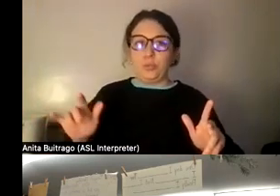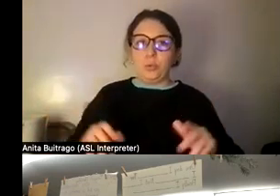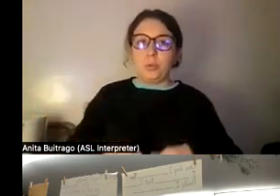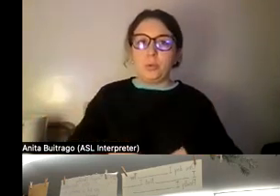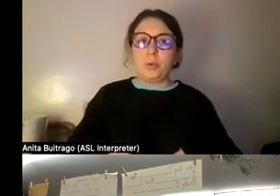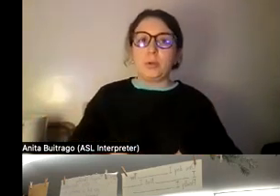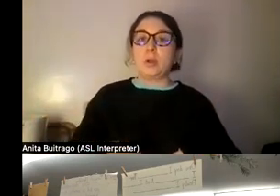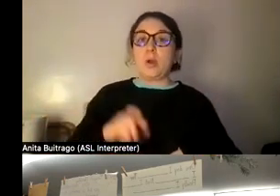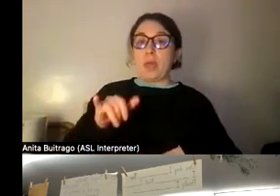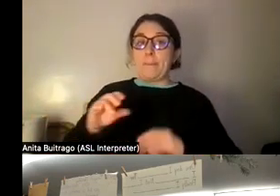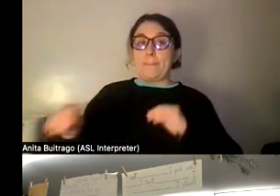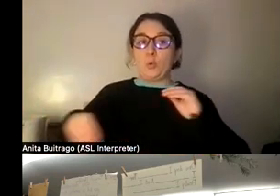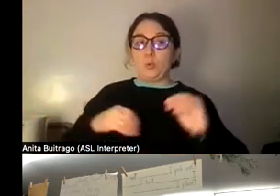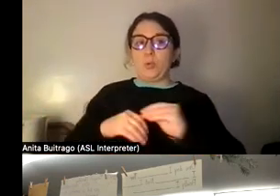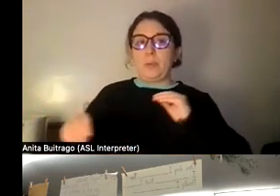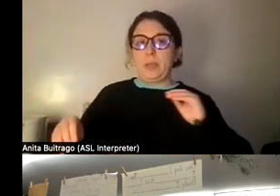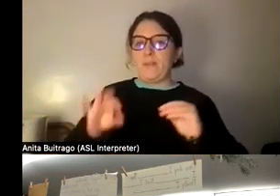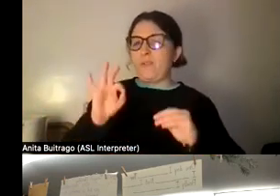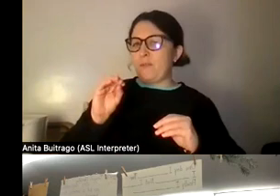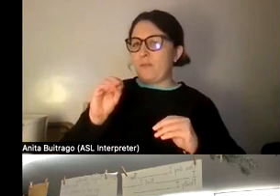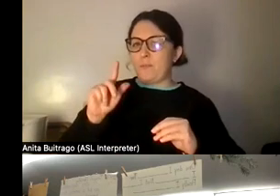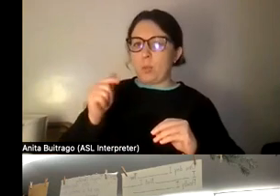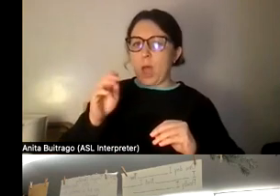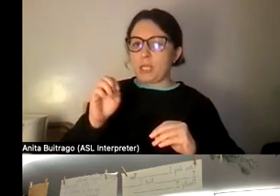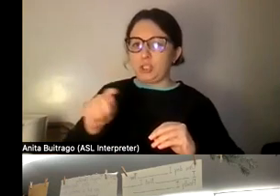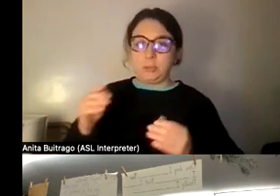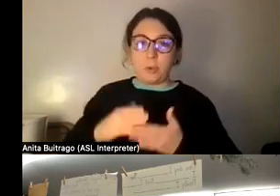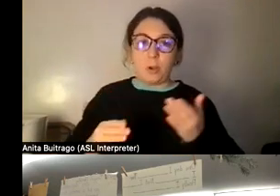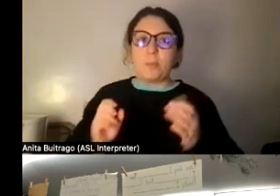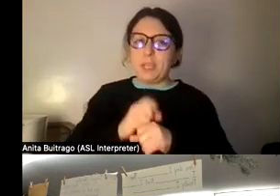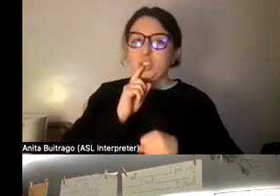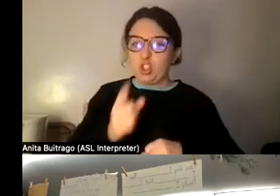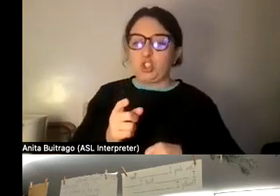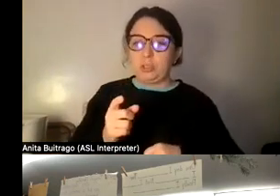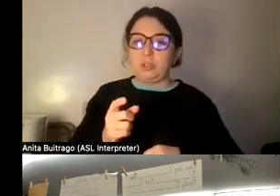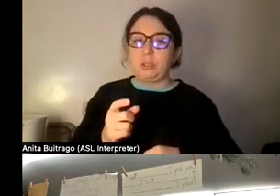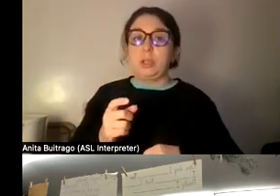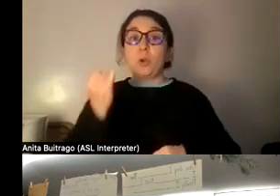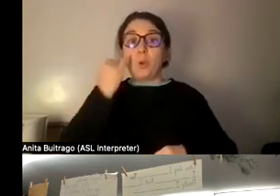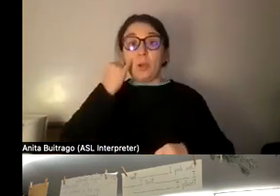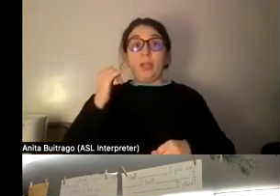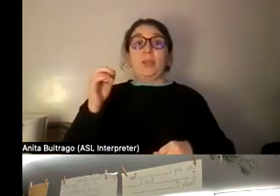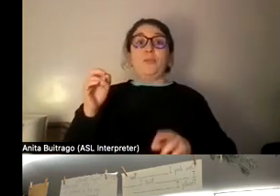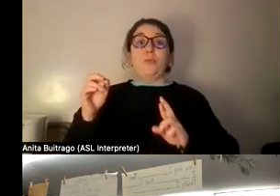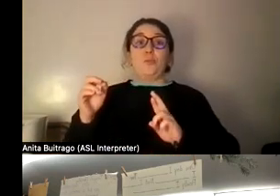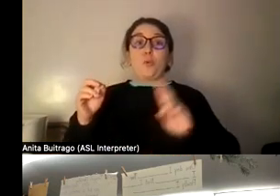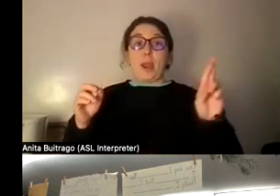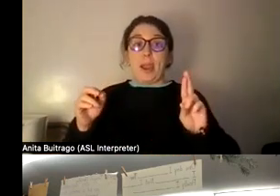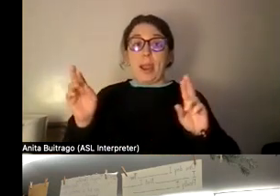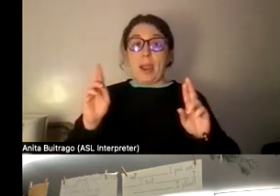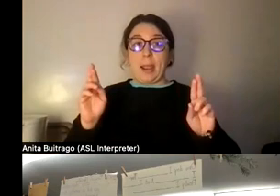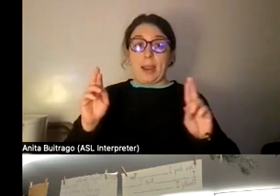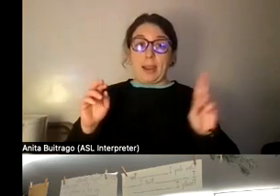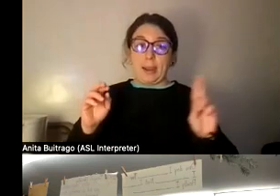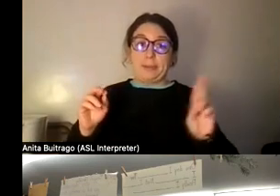movement that we're doing has to match what we're doing. So the kids, if they're right-handed, they hold their writing utensil in this hand and they're tapping